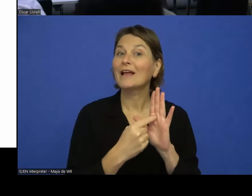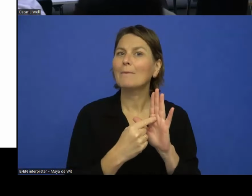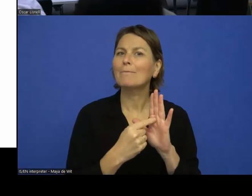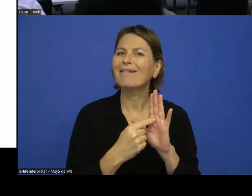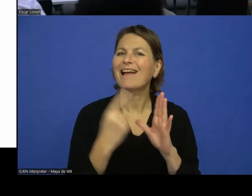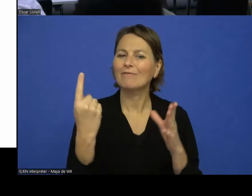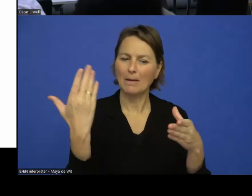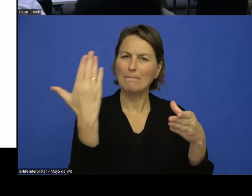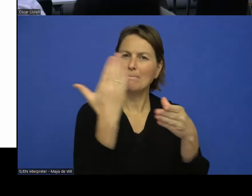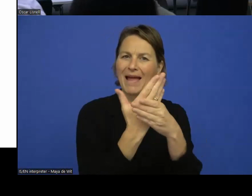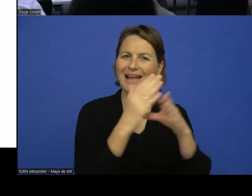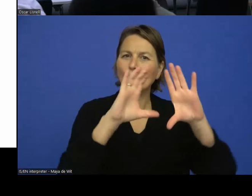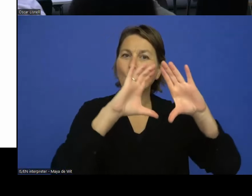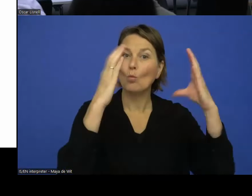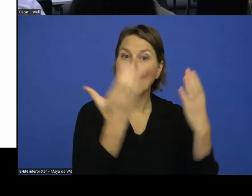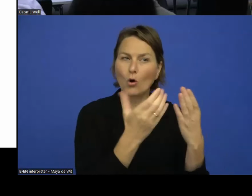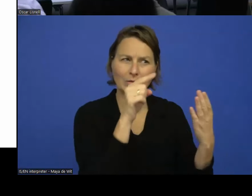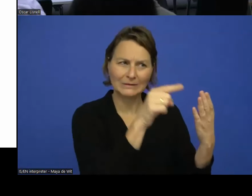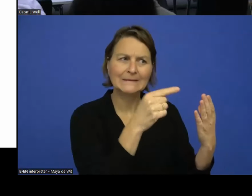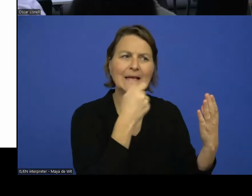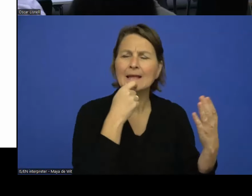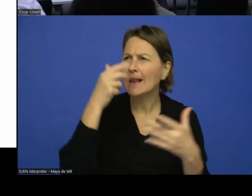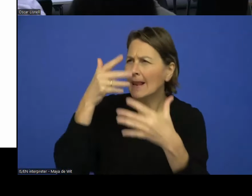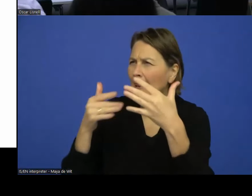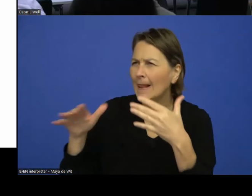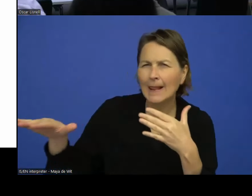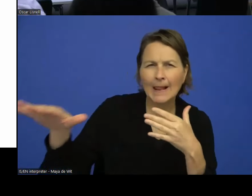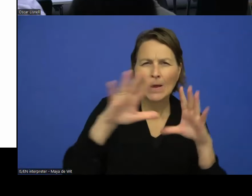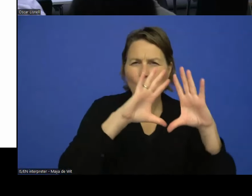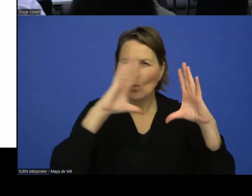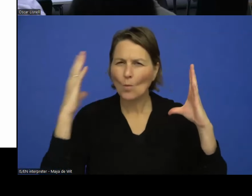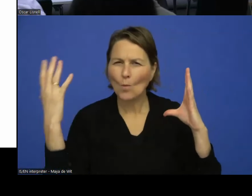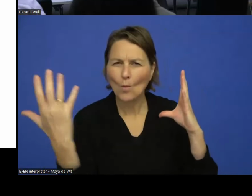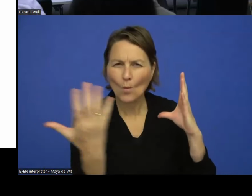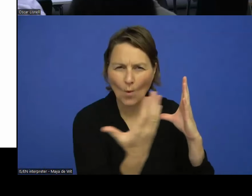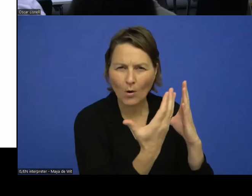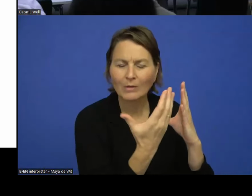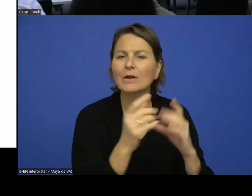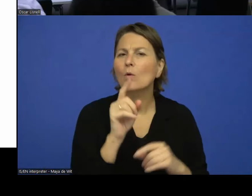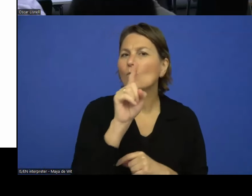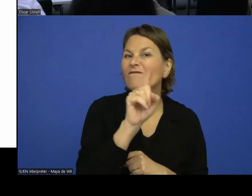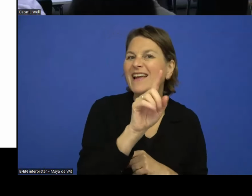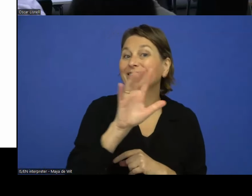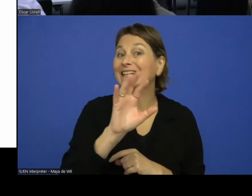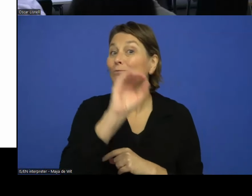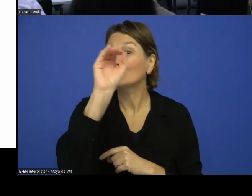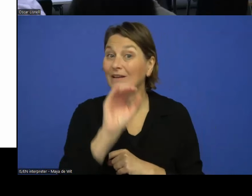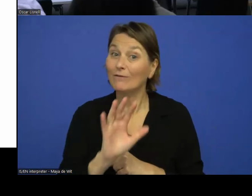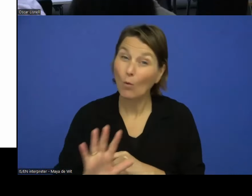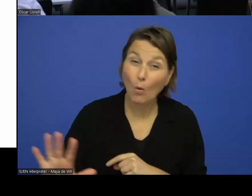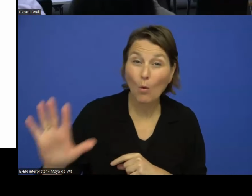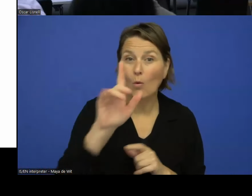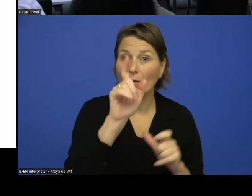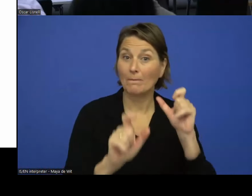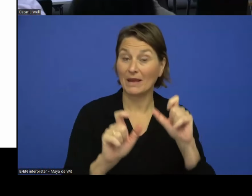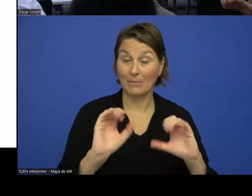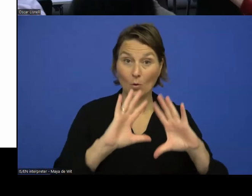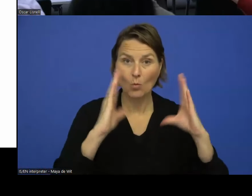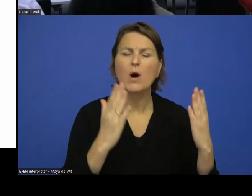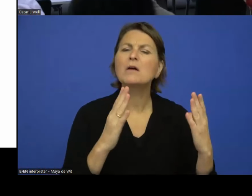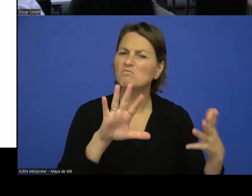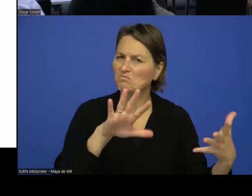they estimate that 1 billion people, or 15% of the world's population, experience some form of disability.